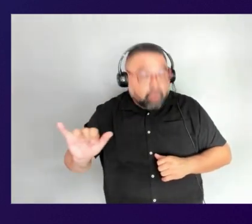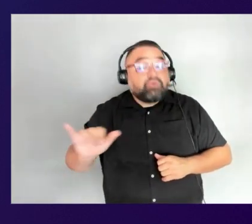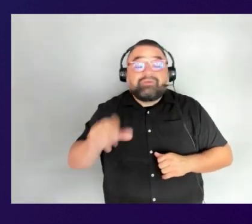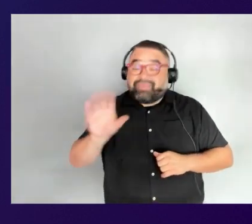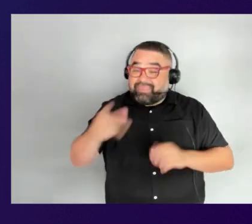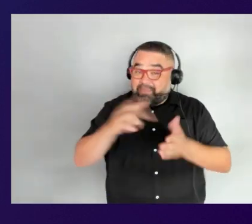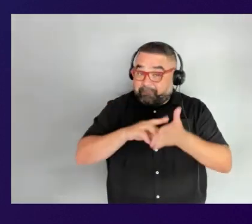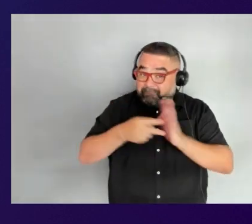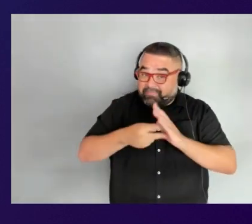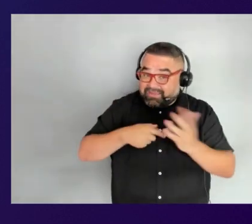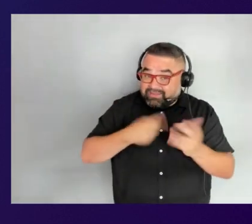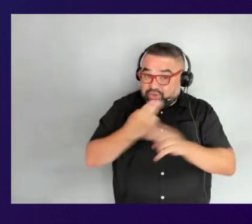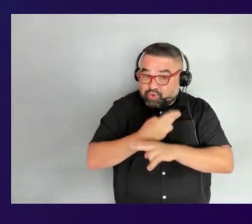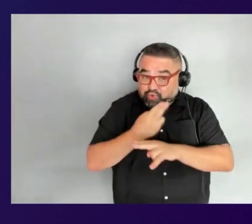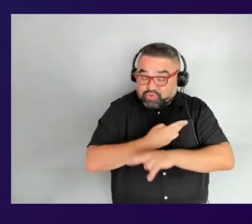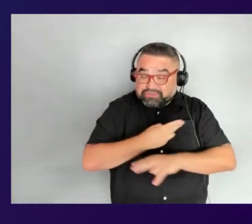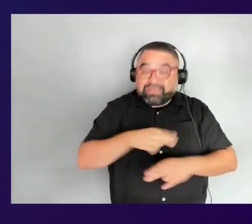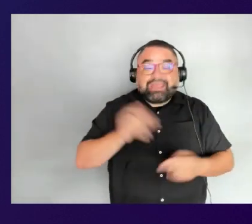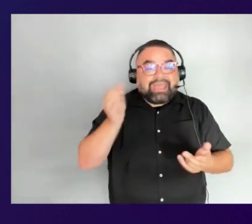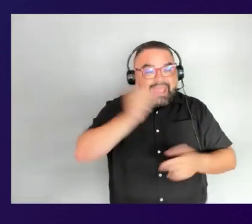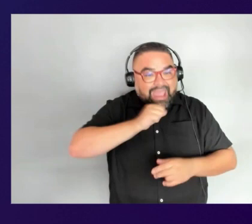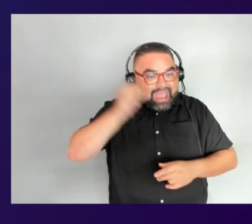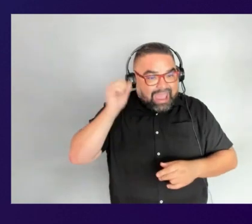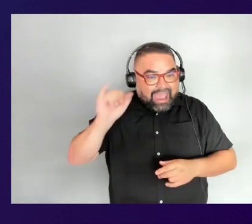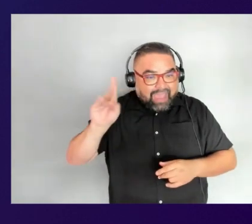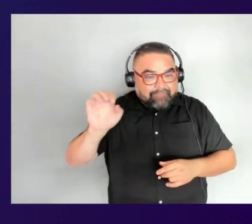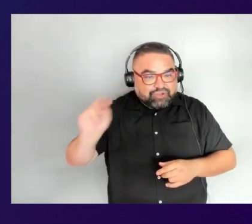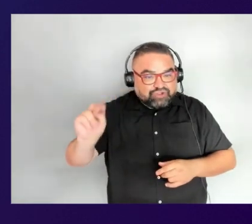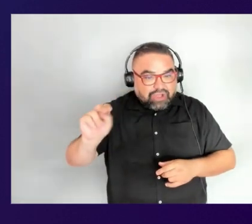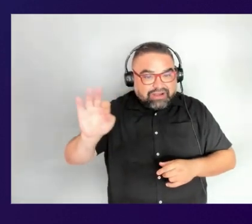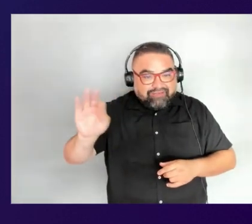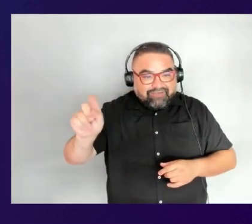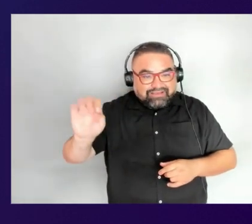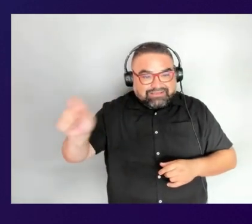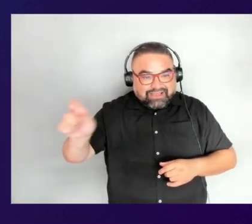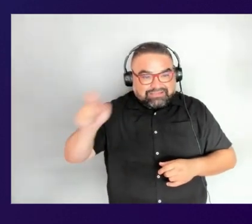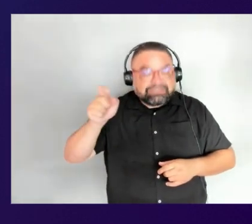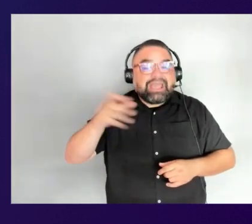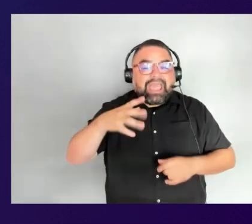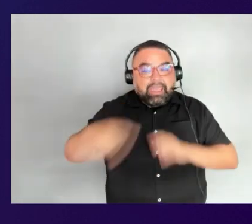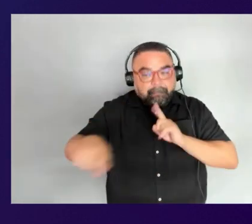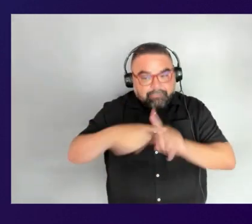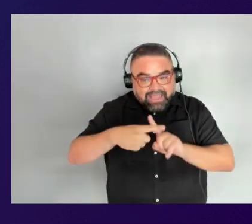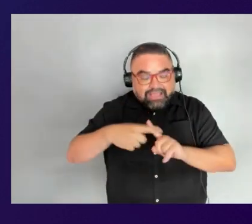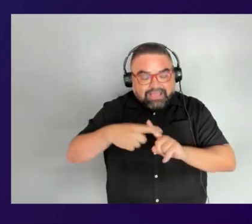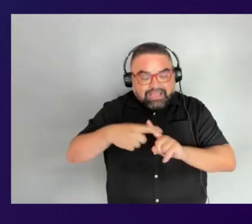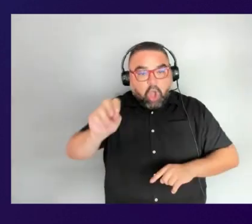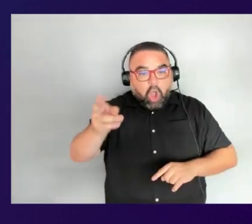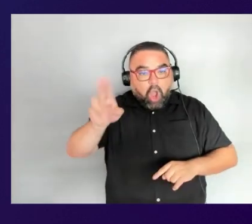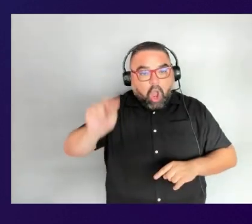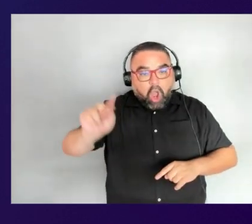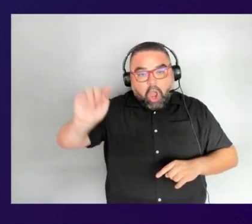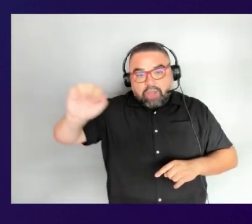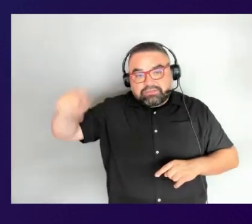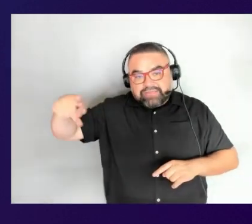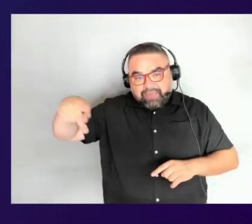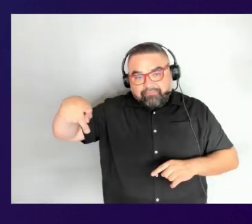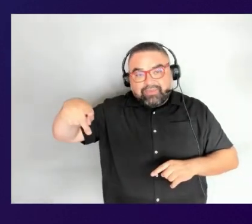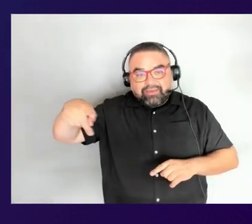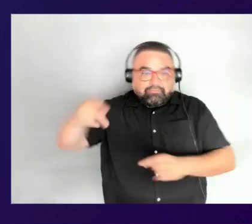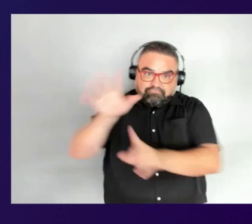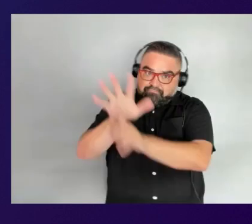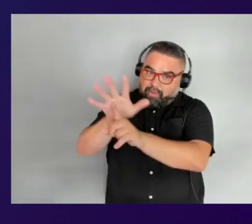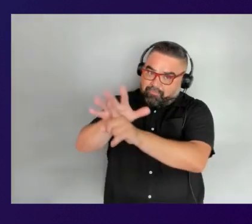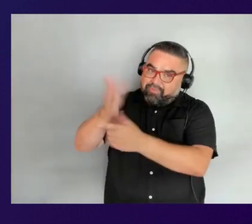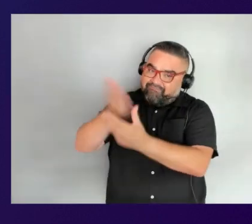leveraging Amazon FSx for OpenZFS. And then we have the very popular NetApp ONTAP file system, and we have Amazon